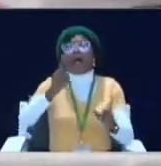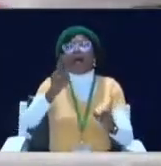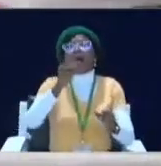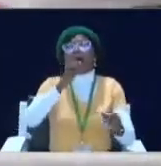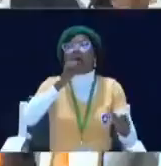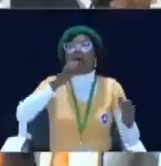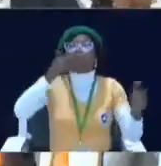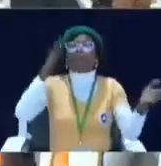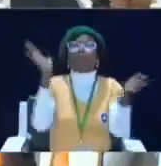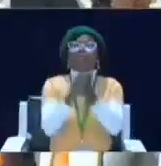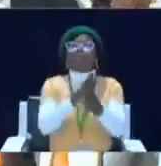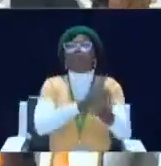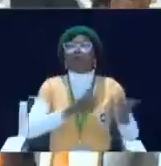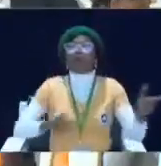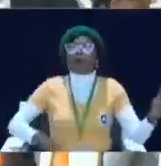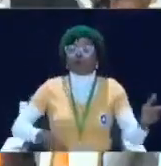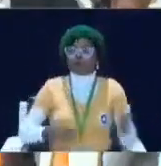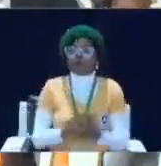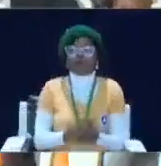Lord.